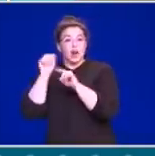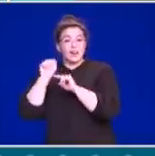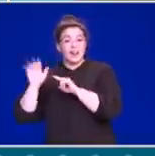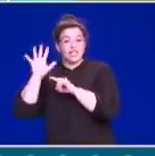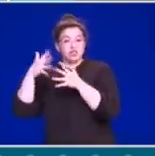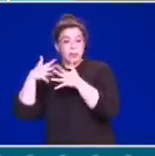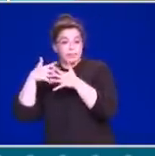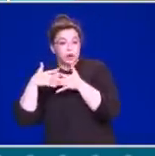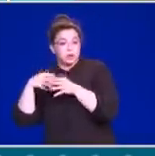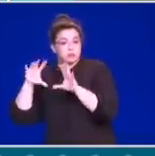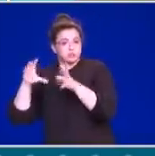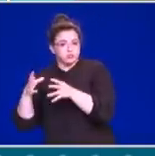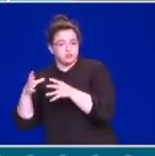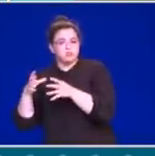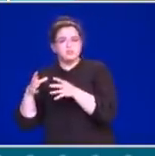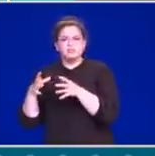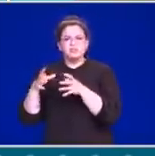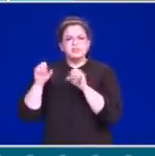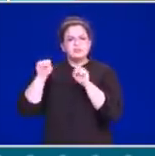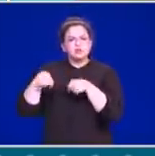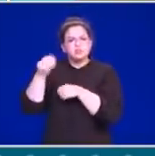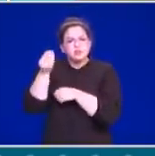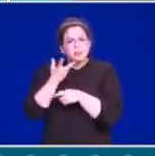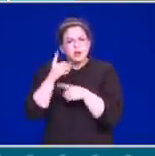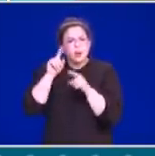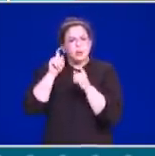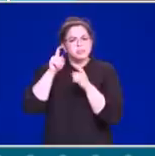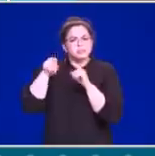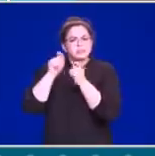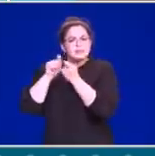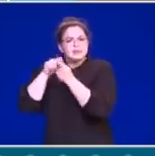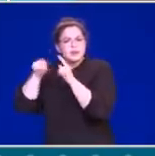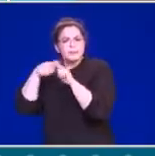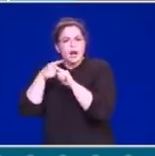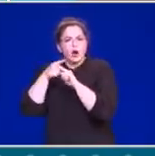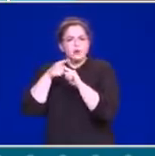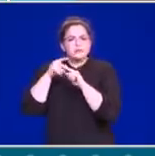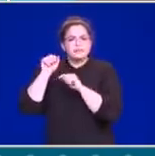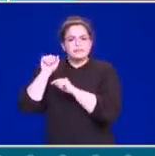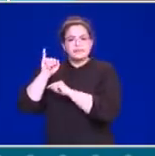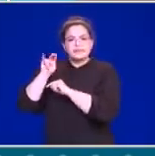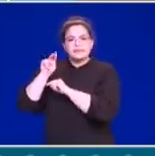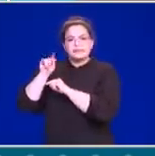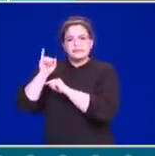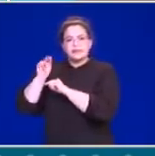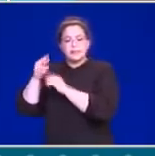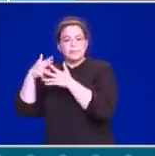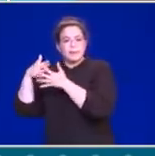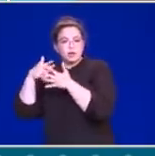if you could summate some of your findings specifically on the Indian American population.